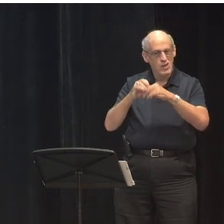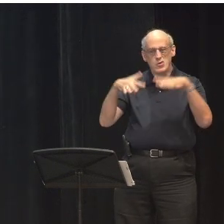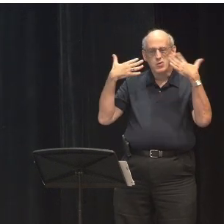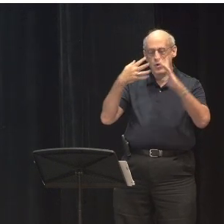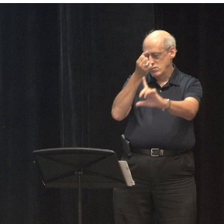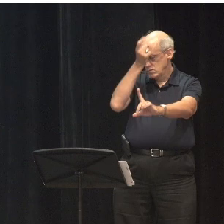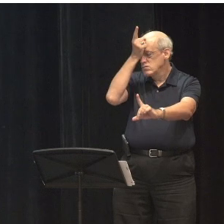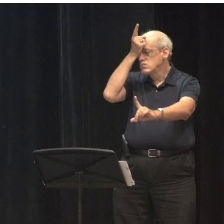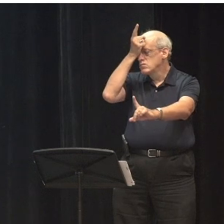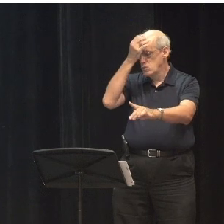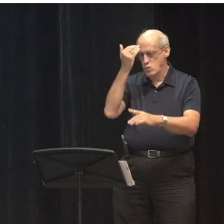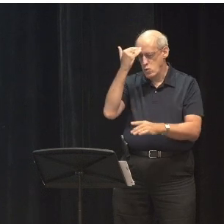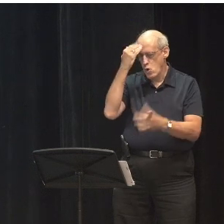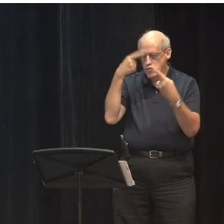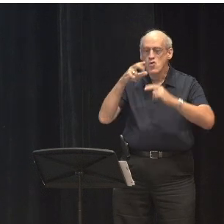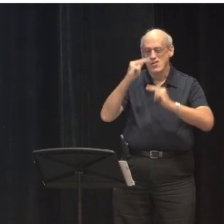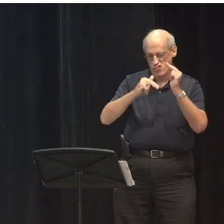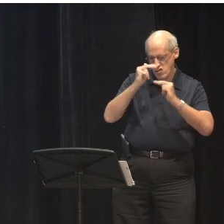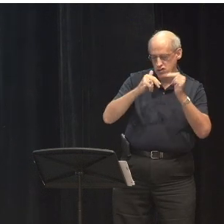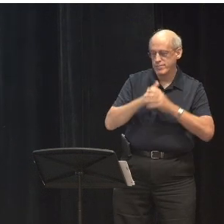emissions during the course of construction.